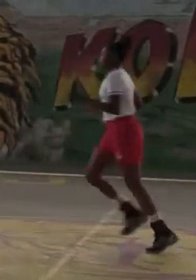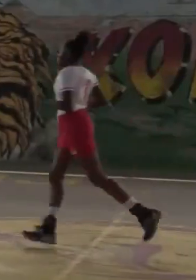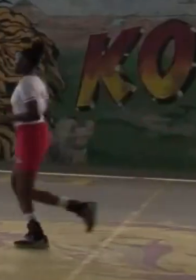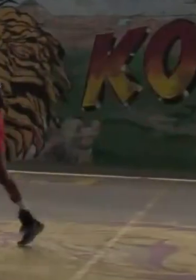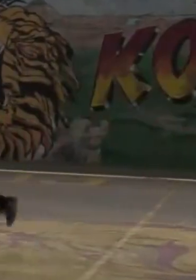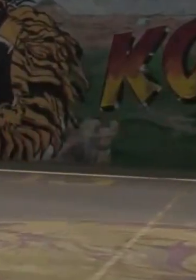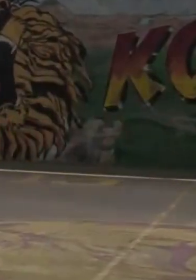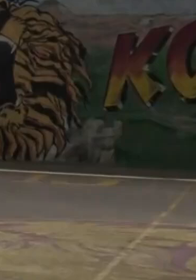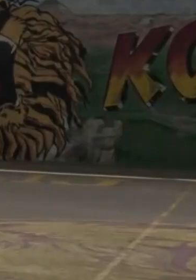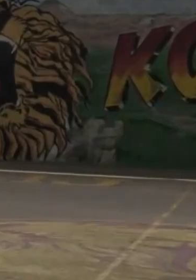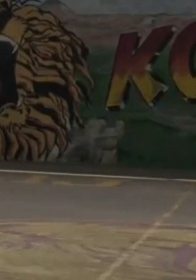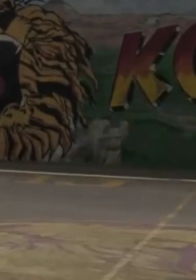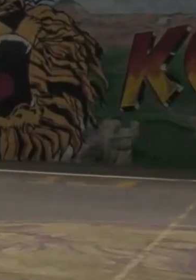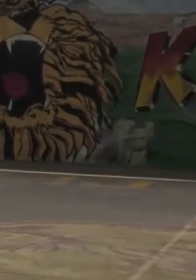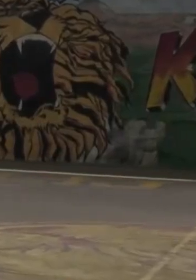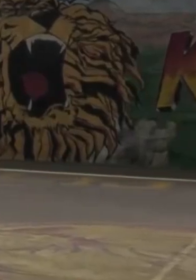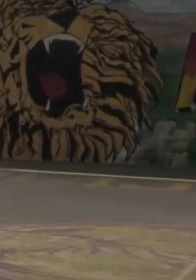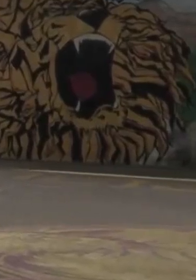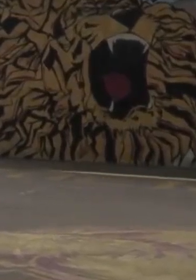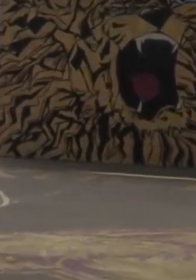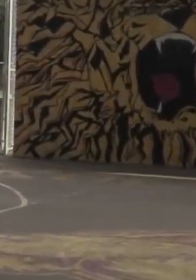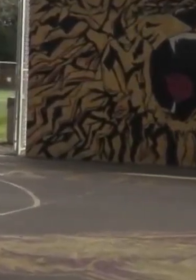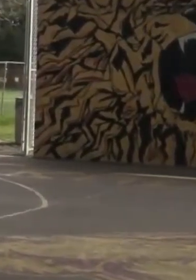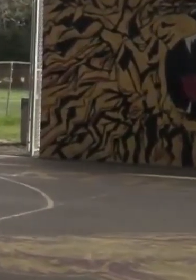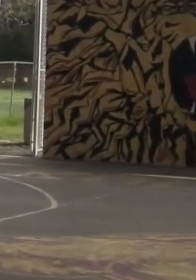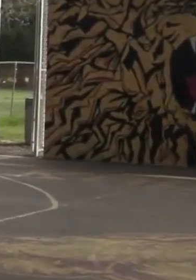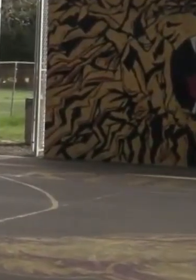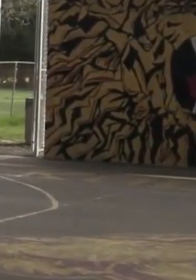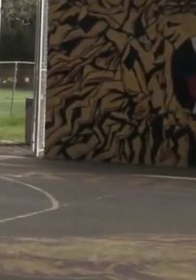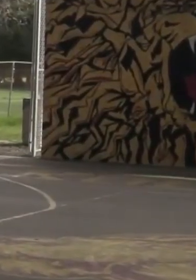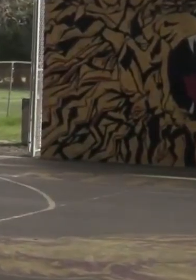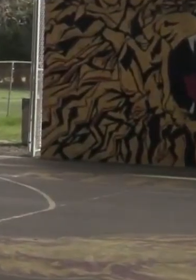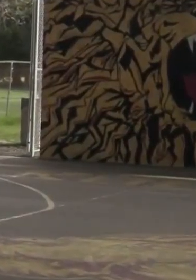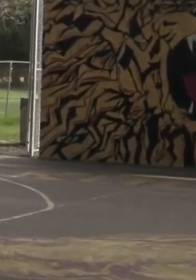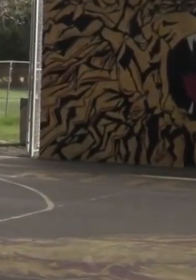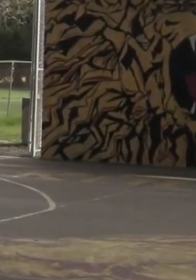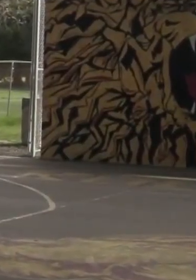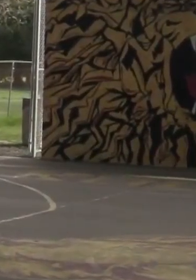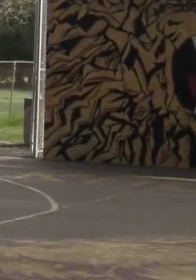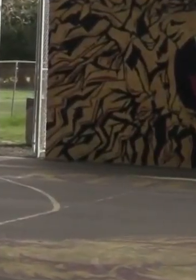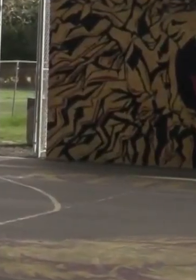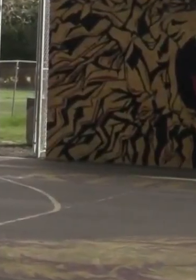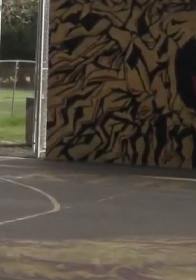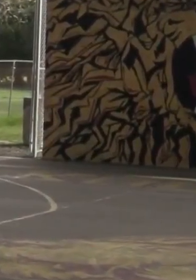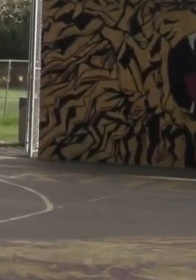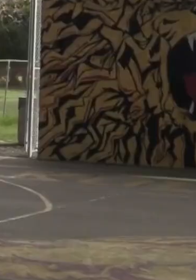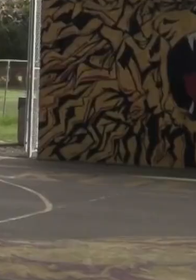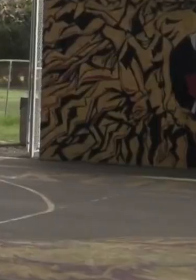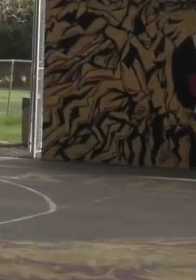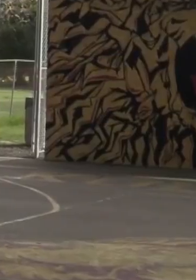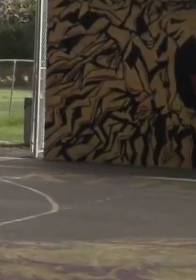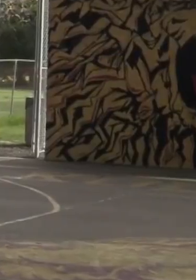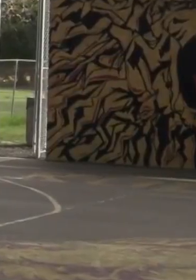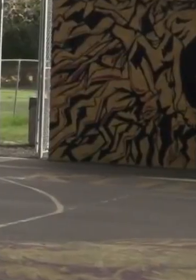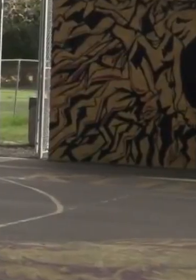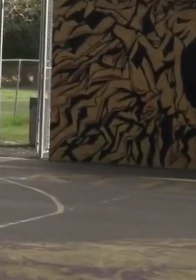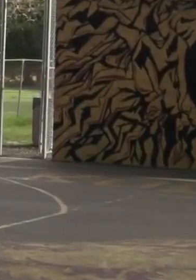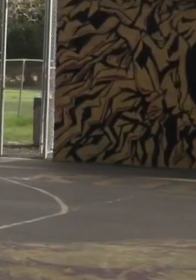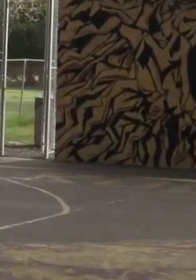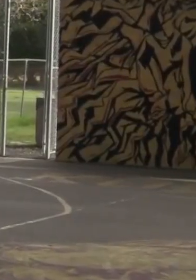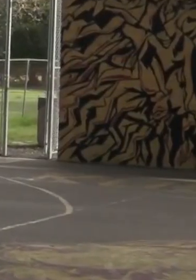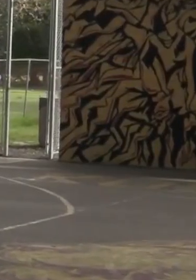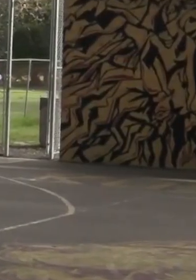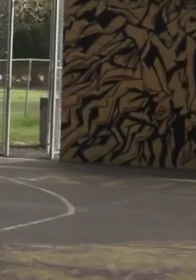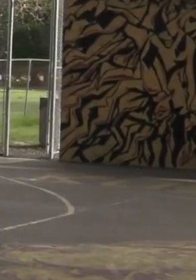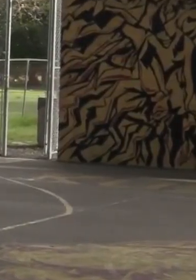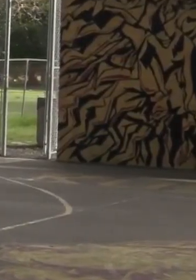Queen's College in red and white visiting Harrison College. Solange Holford misses her effort, but Abigail Moore is there to clean up